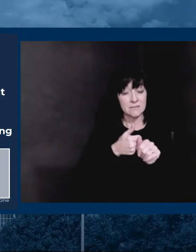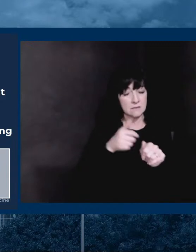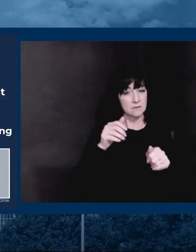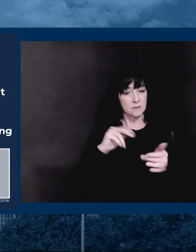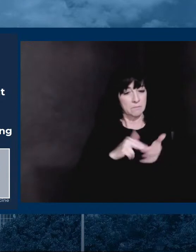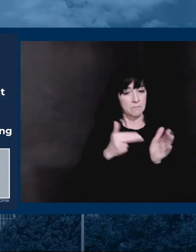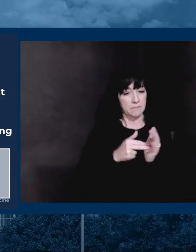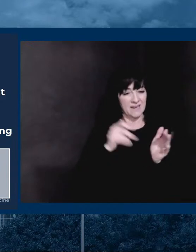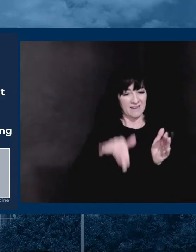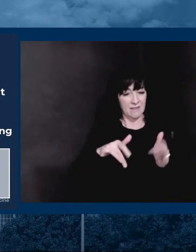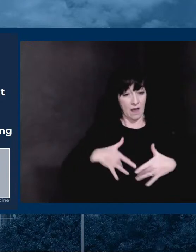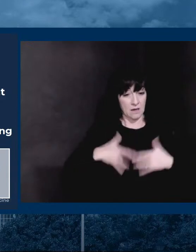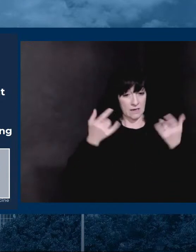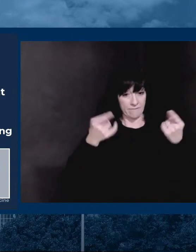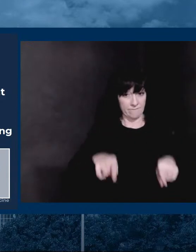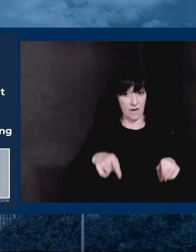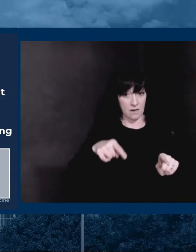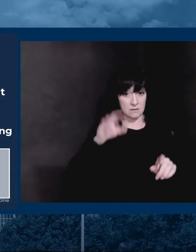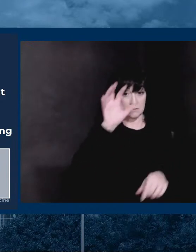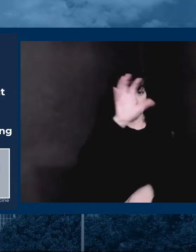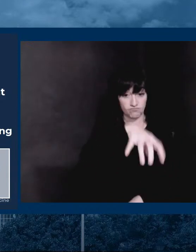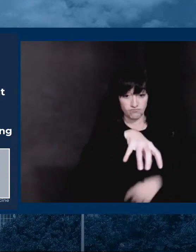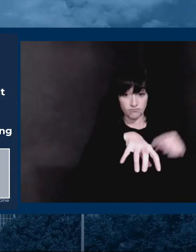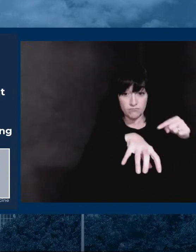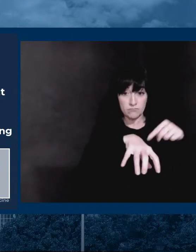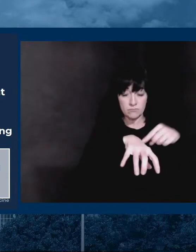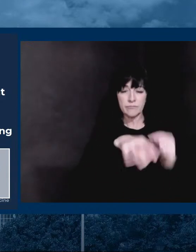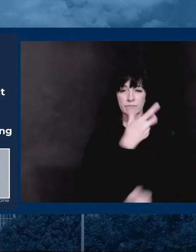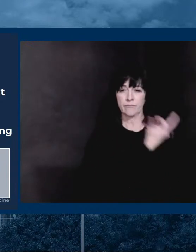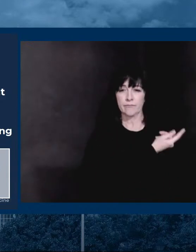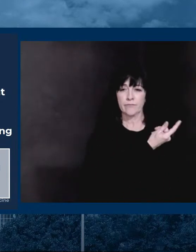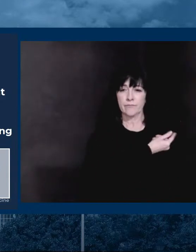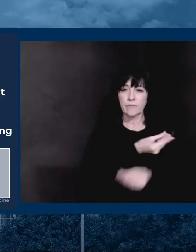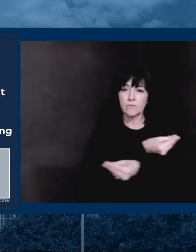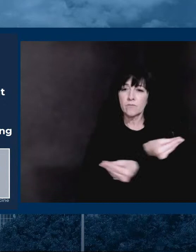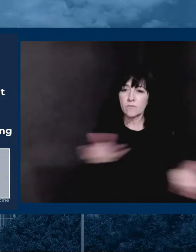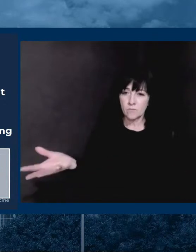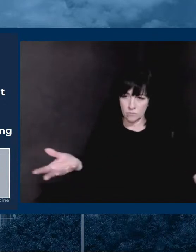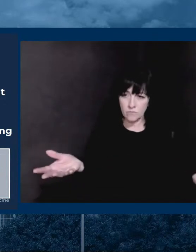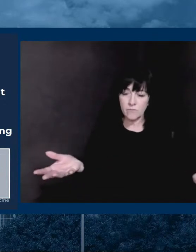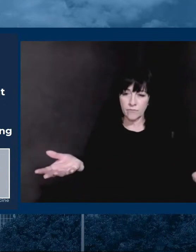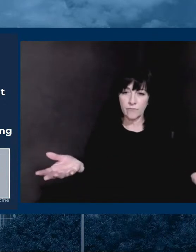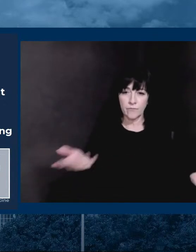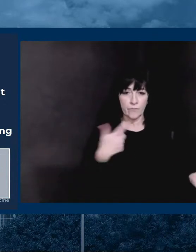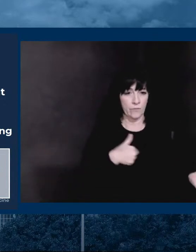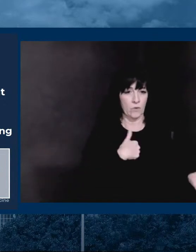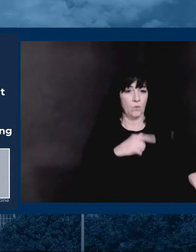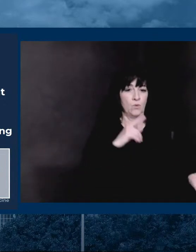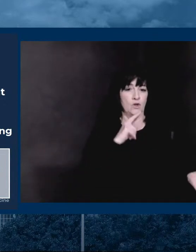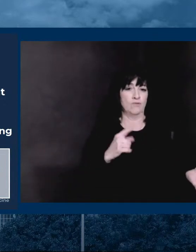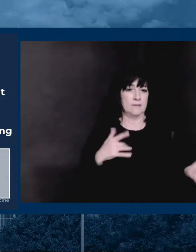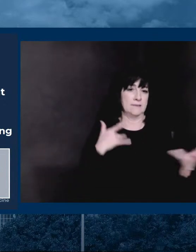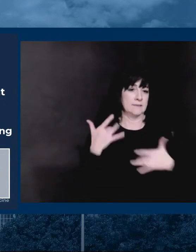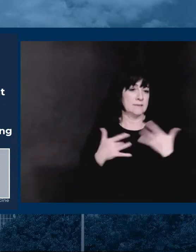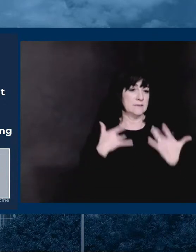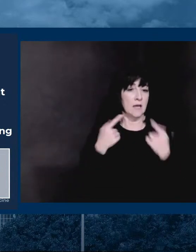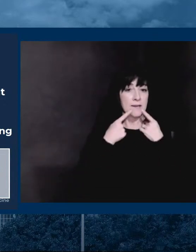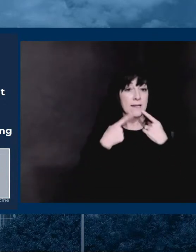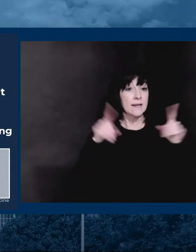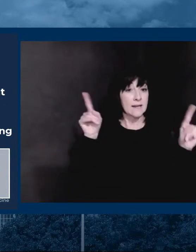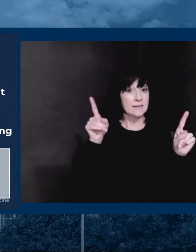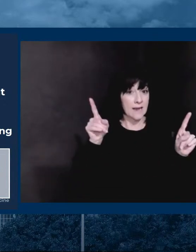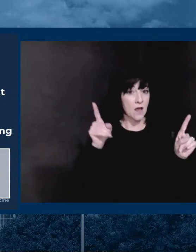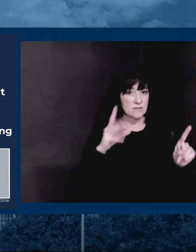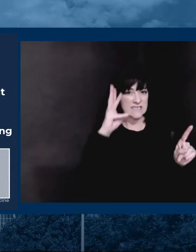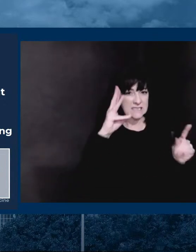been previously scheduled are continuing with EMS and school nurses and home health. We're really excited to announce 6